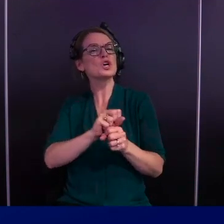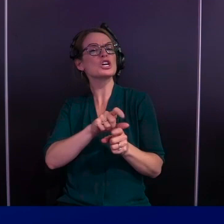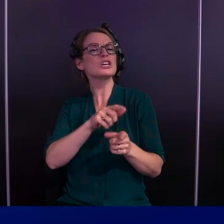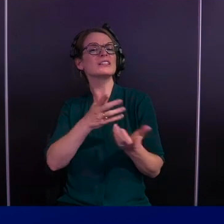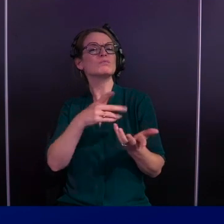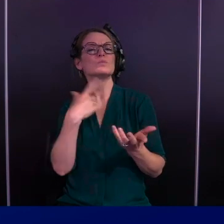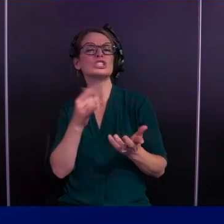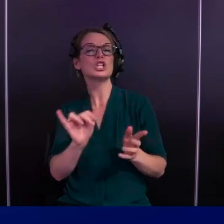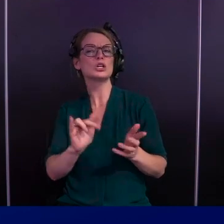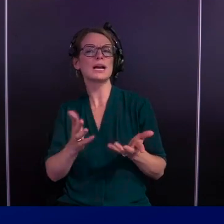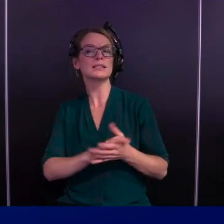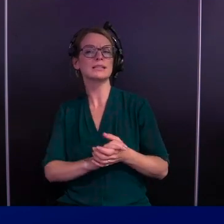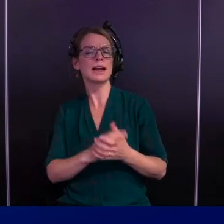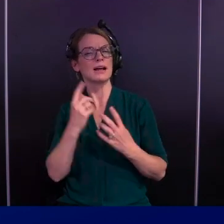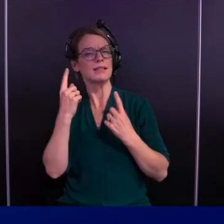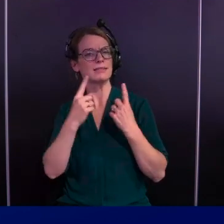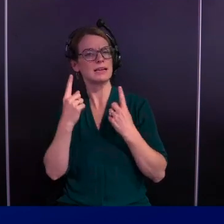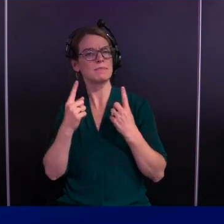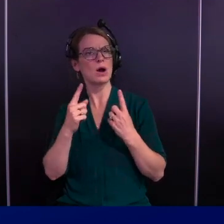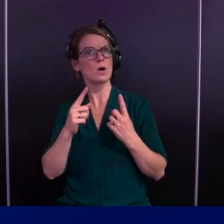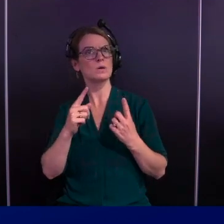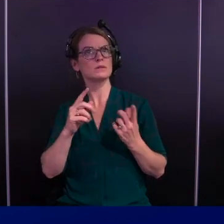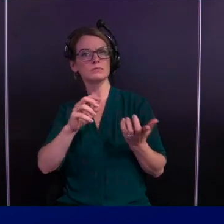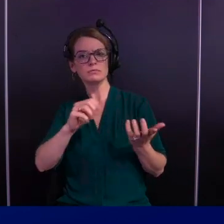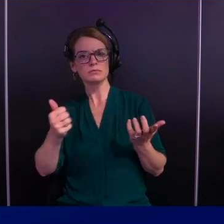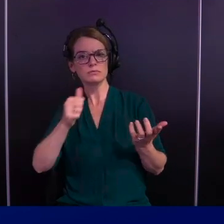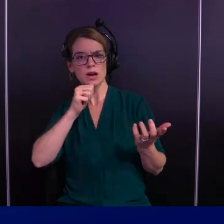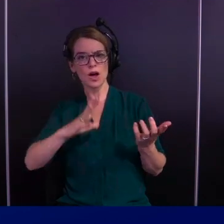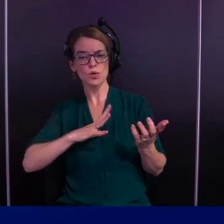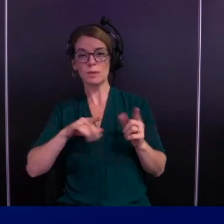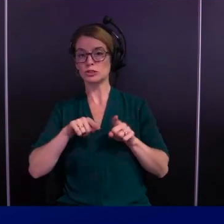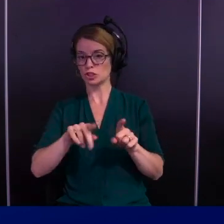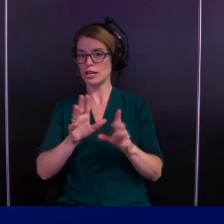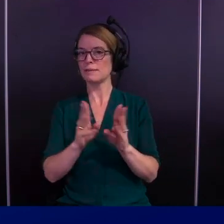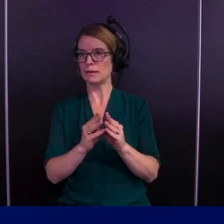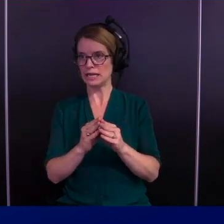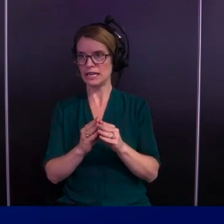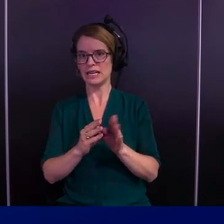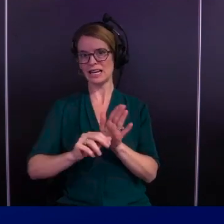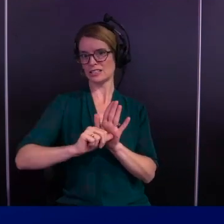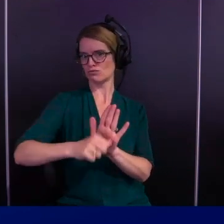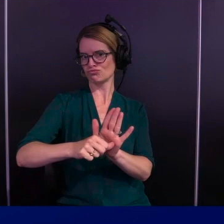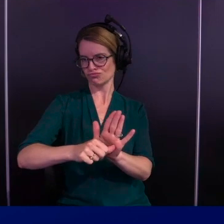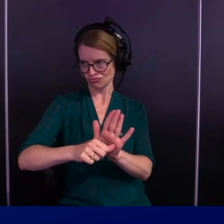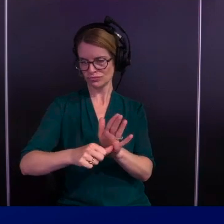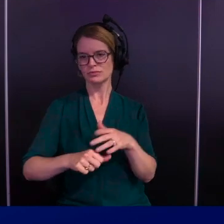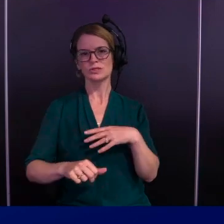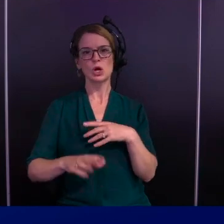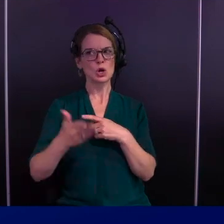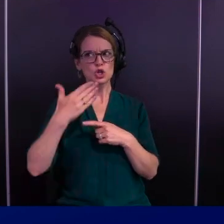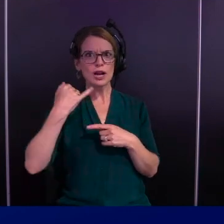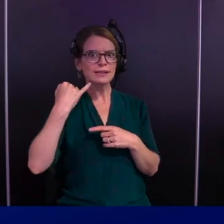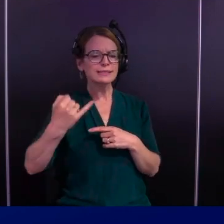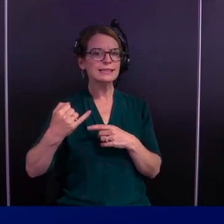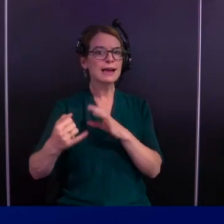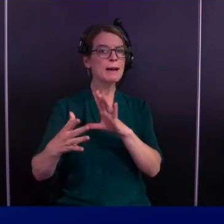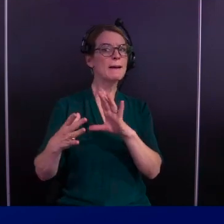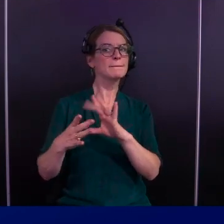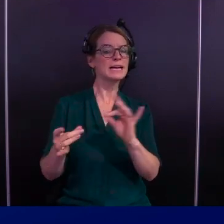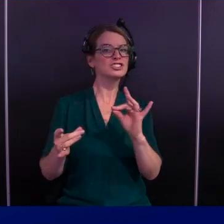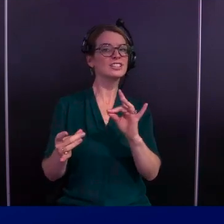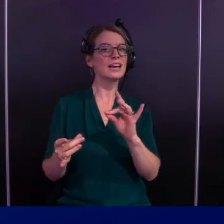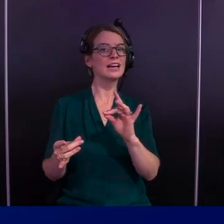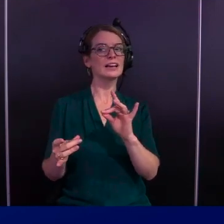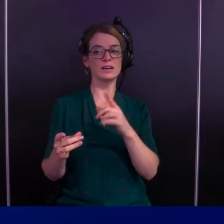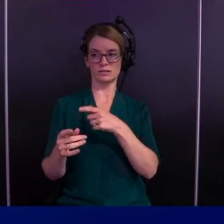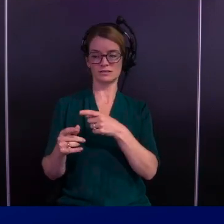examples, lifting up other women when in meetings, or when somebody has a good idea and they mention it in the break room. Yeah. Bringing